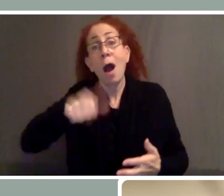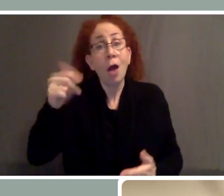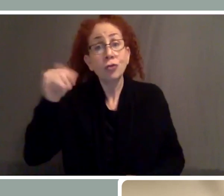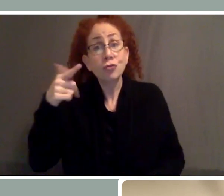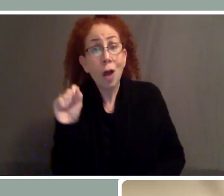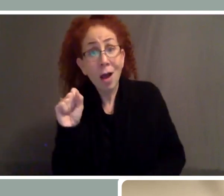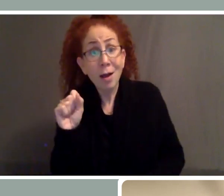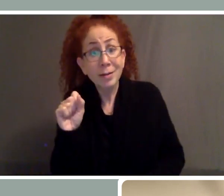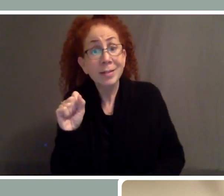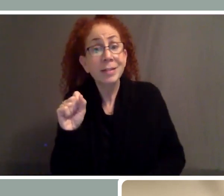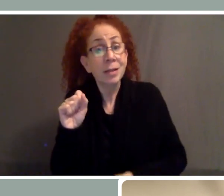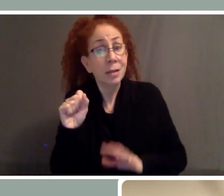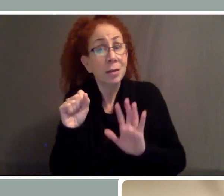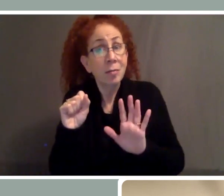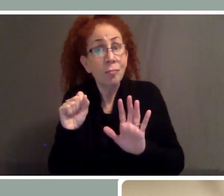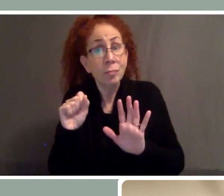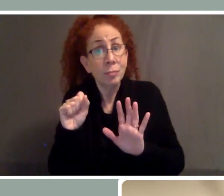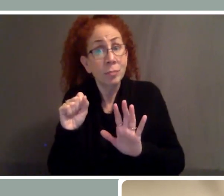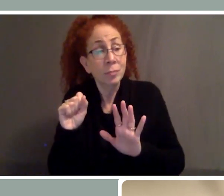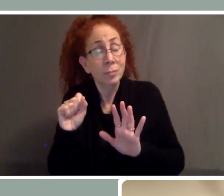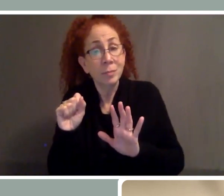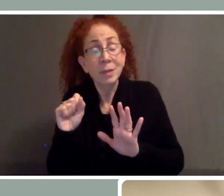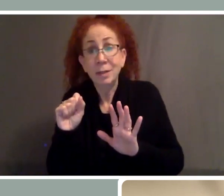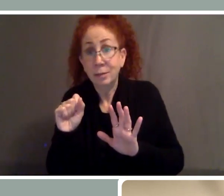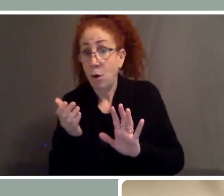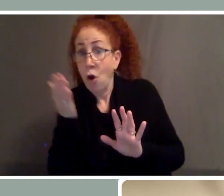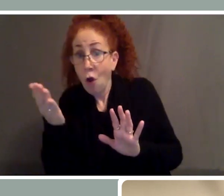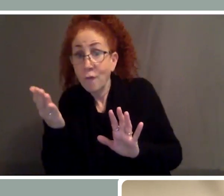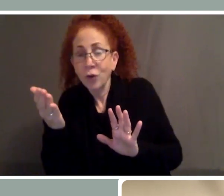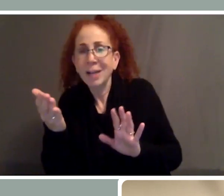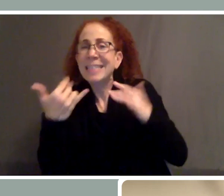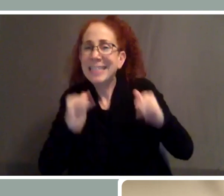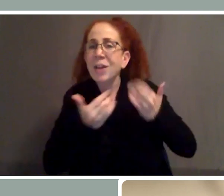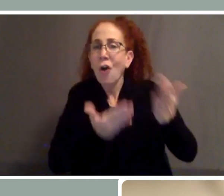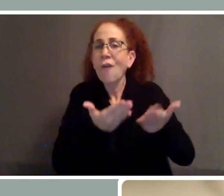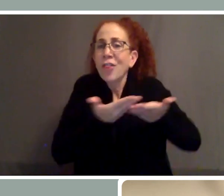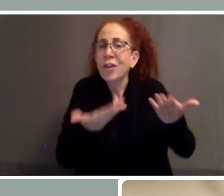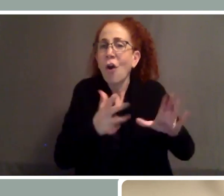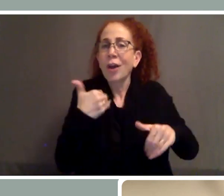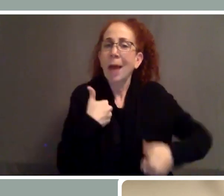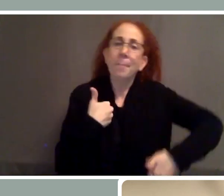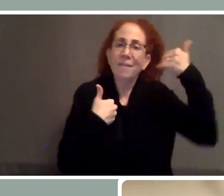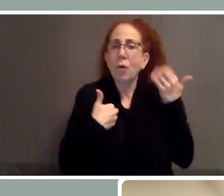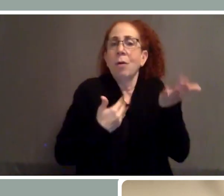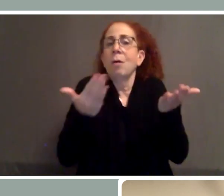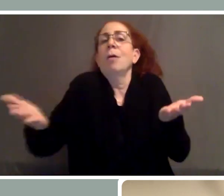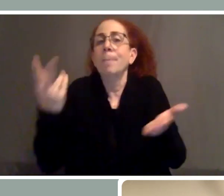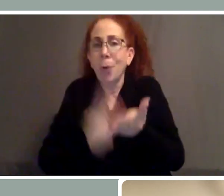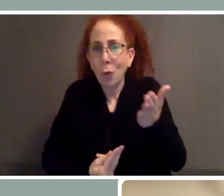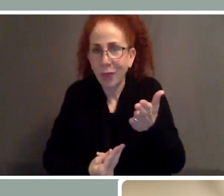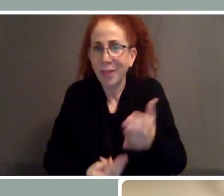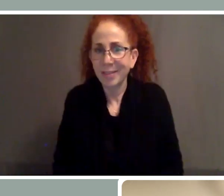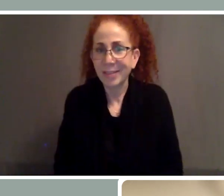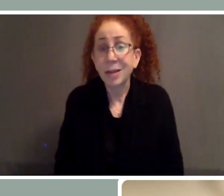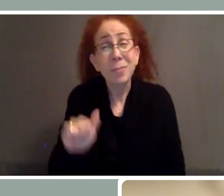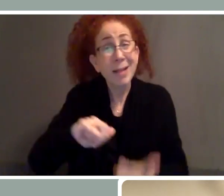things didn't push out things that were available to us earlier on. So, that is a problem